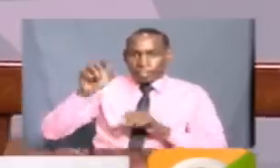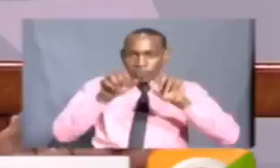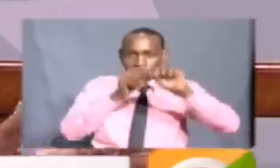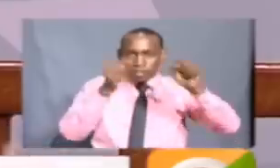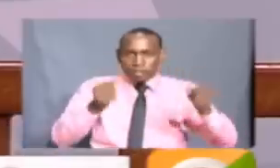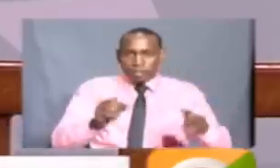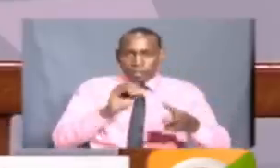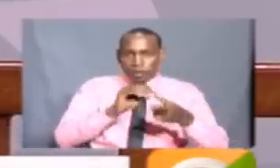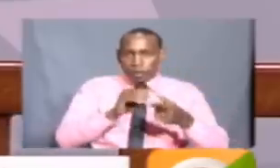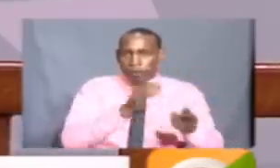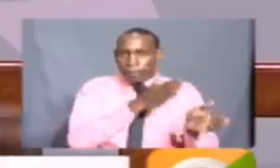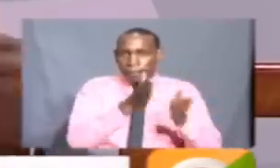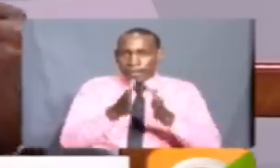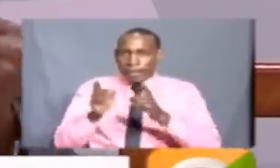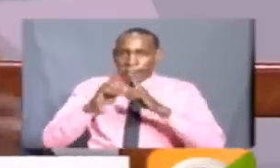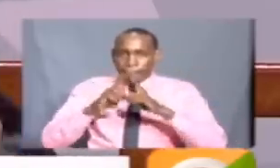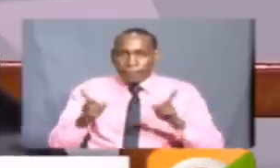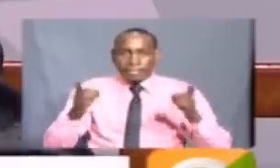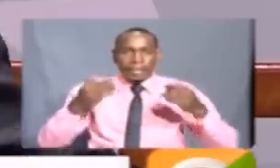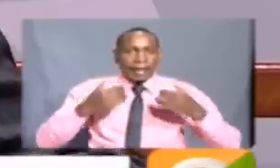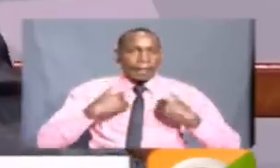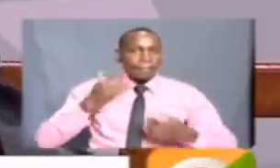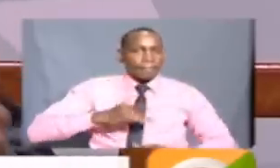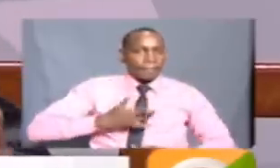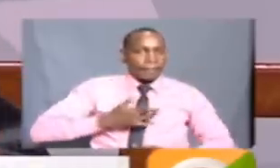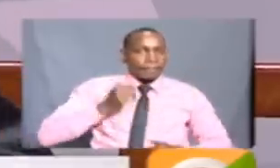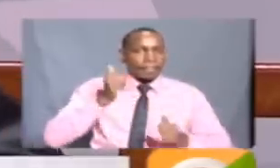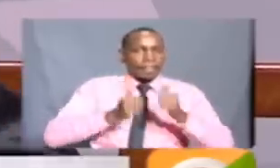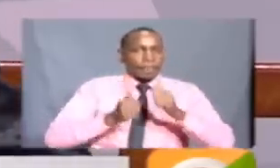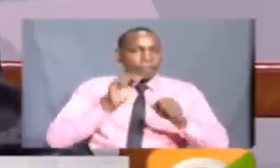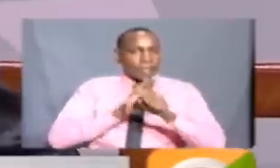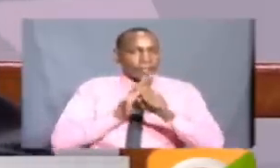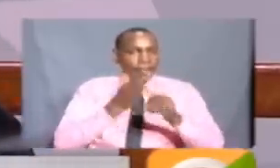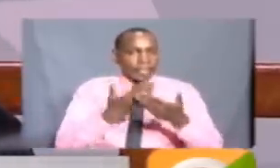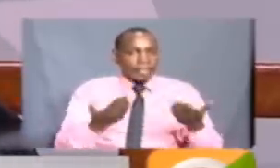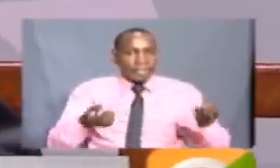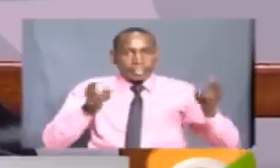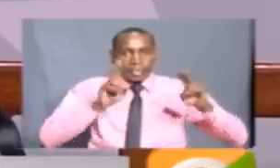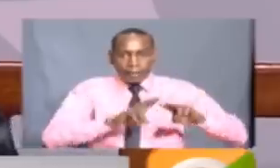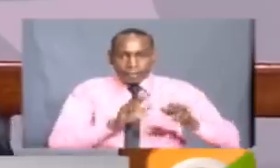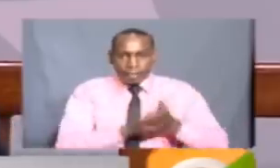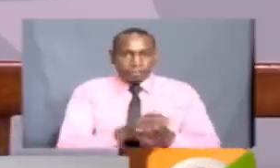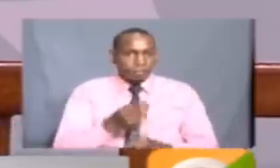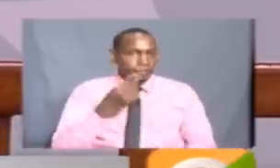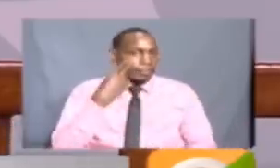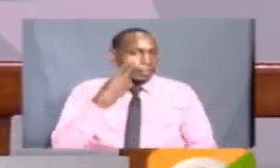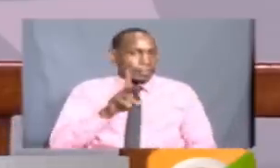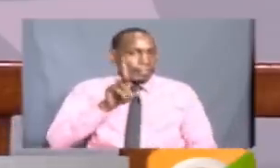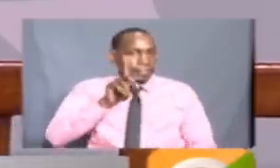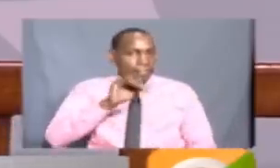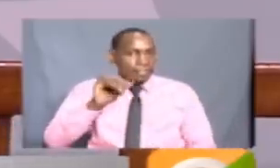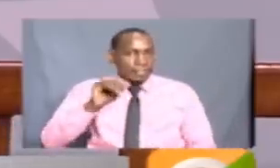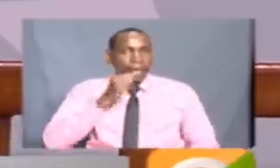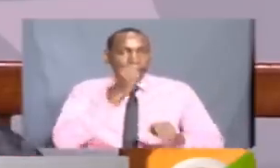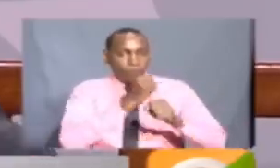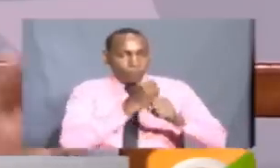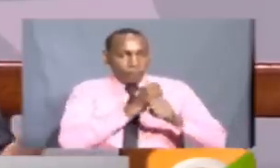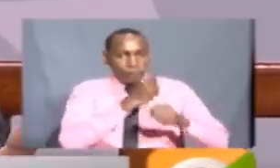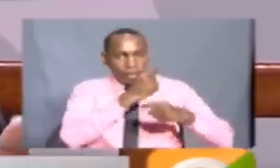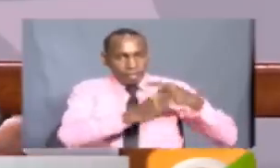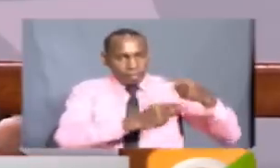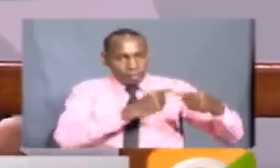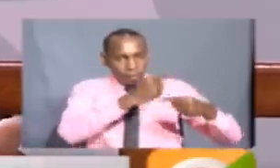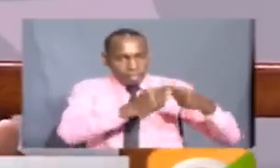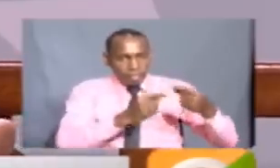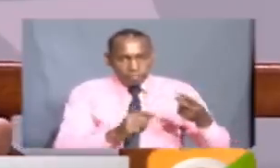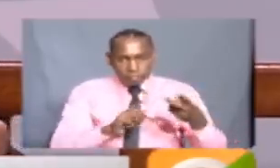or arrangement. But there is a sense in which a number of things are happening. I see the DCI doing certain things. Mm-hmm. I